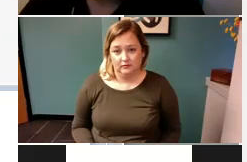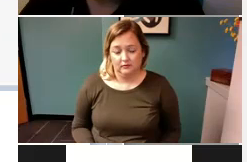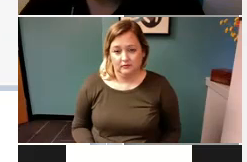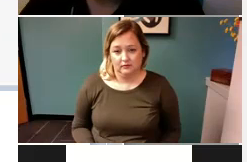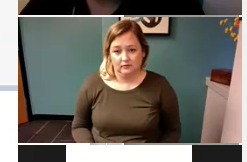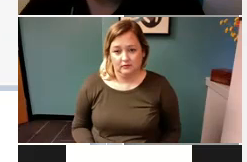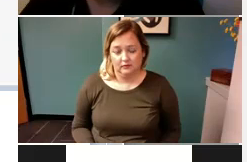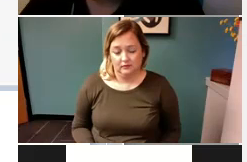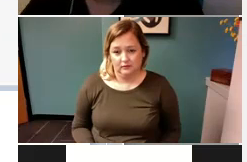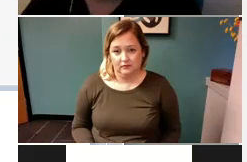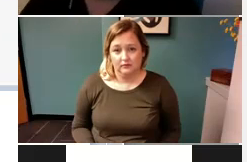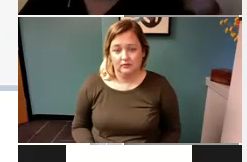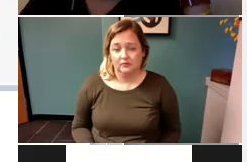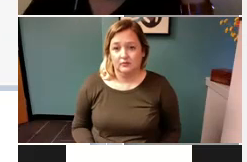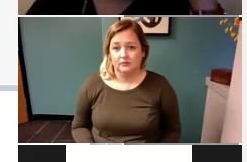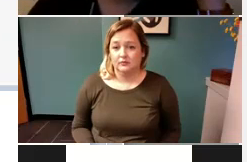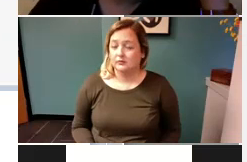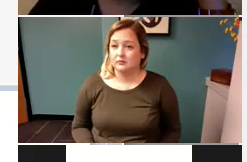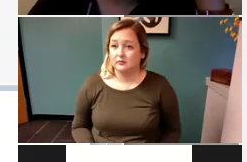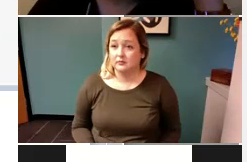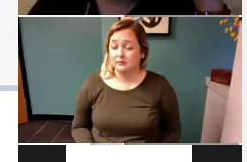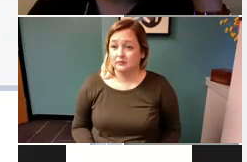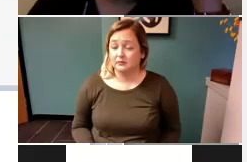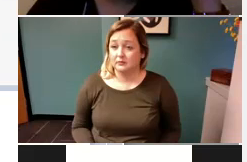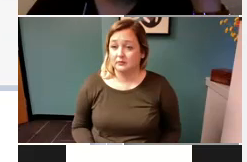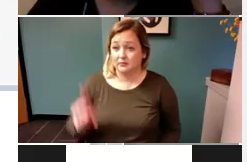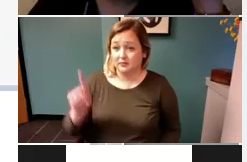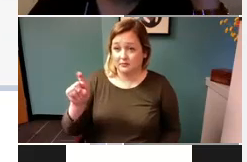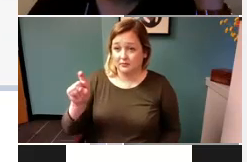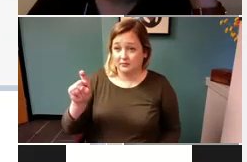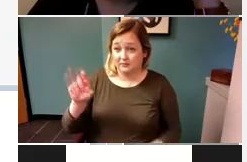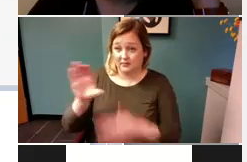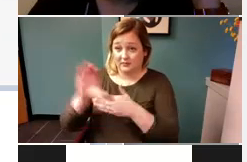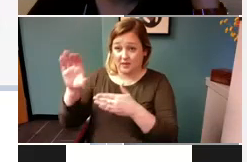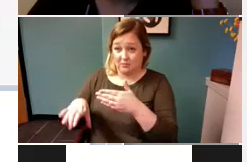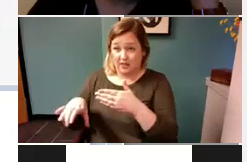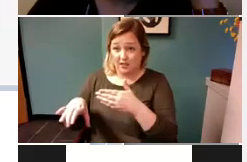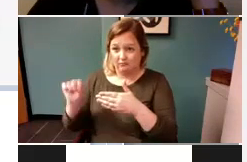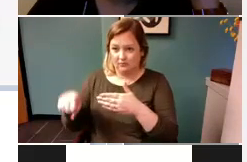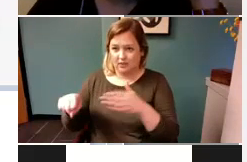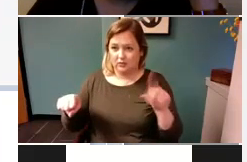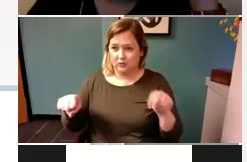So I just need to connect this. Is this a complete graph? Yes or no?